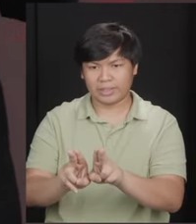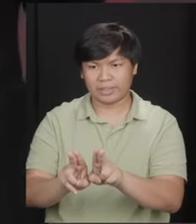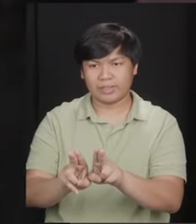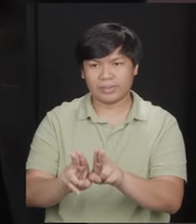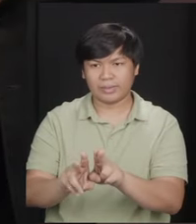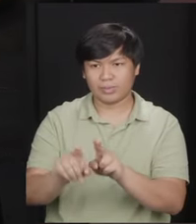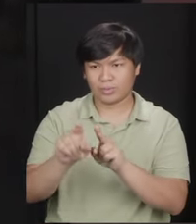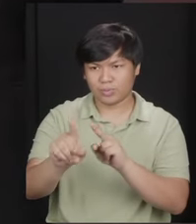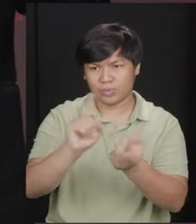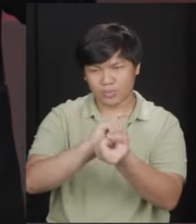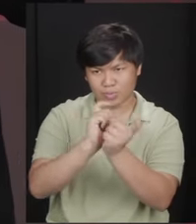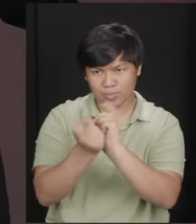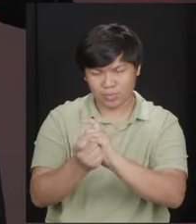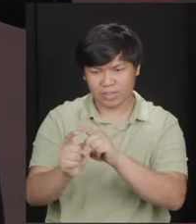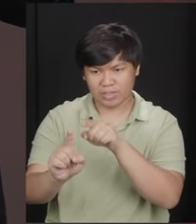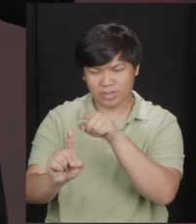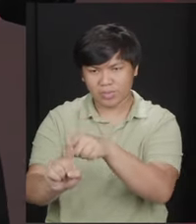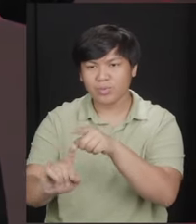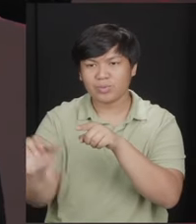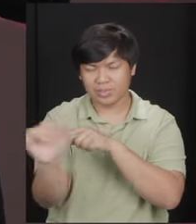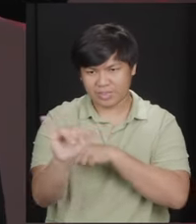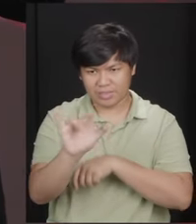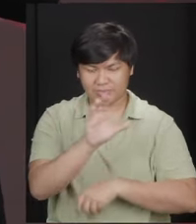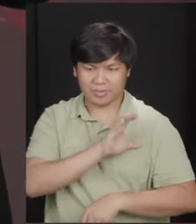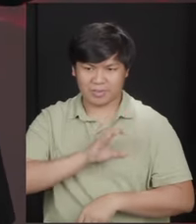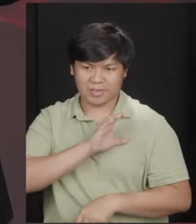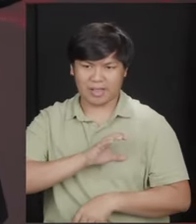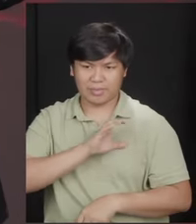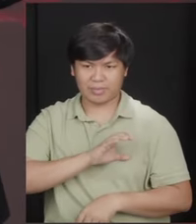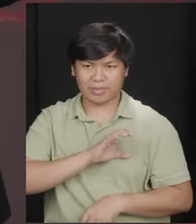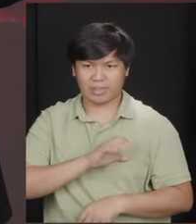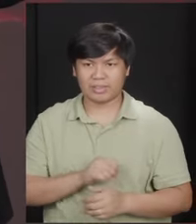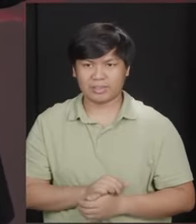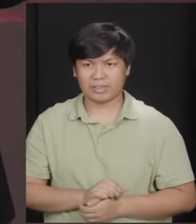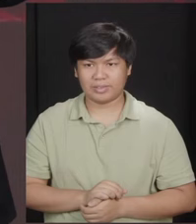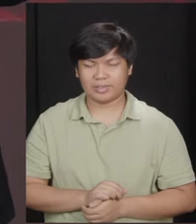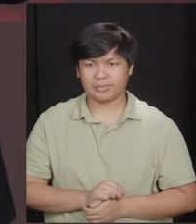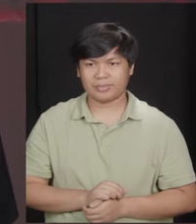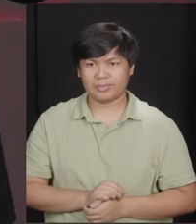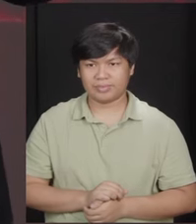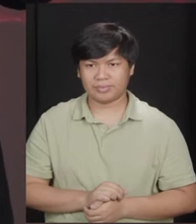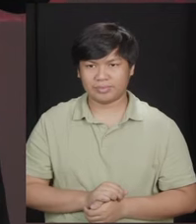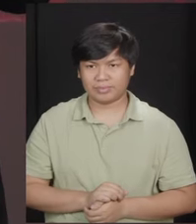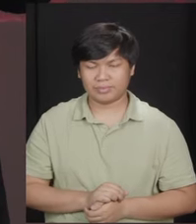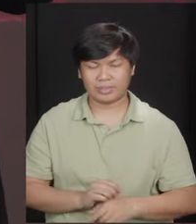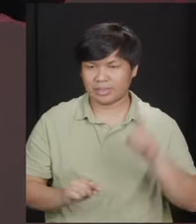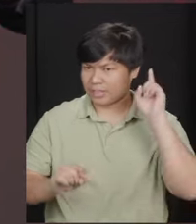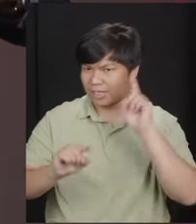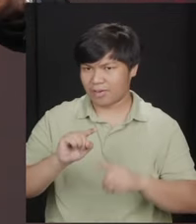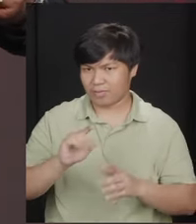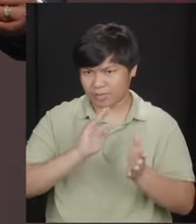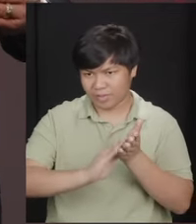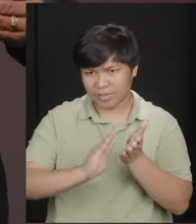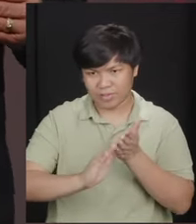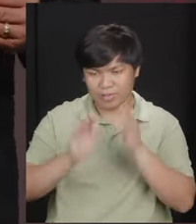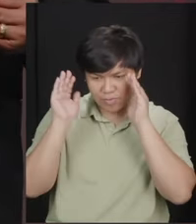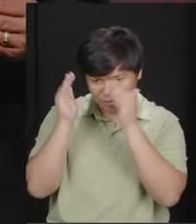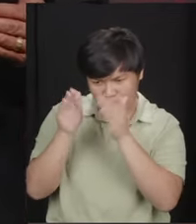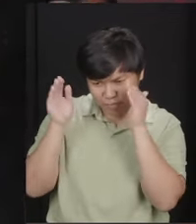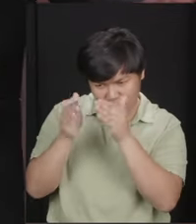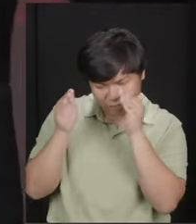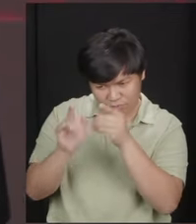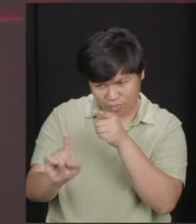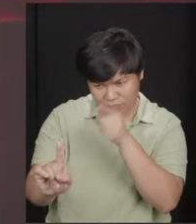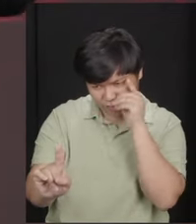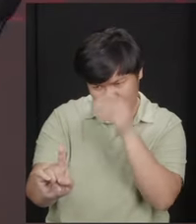You become like him. You become like her. Because you can't forgive. So you focus, you focus, you